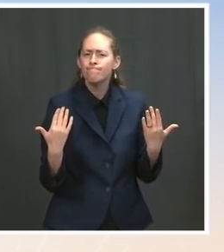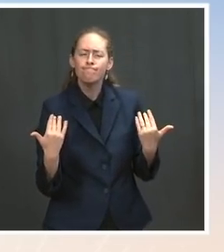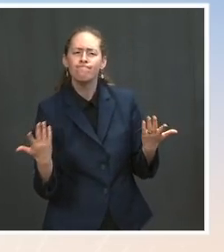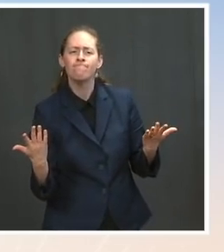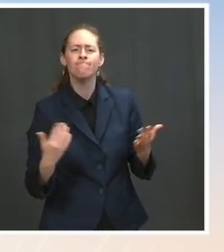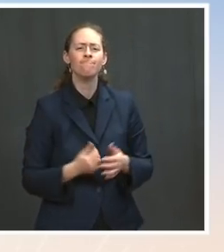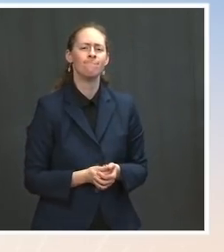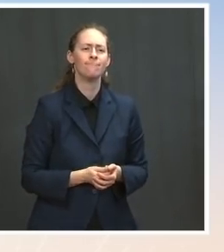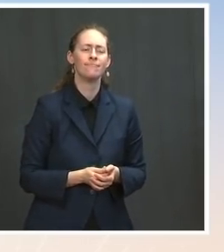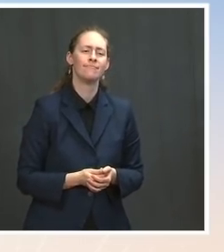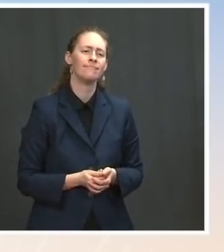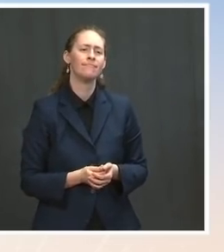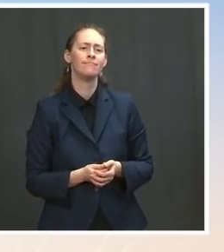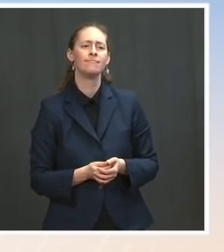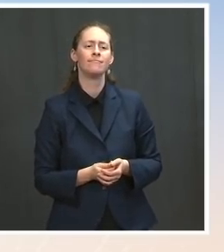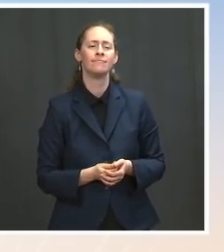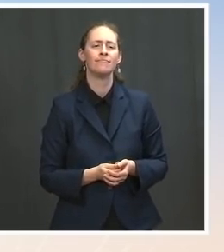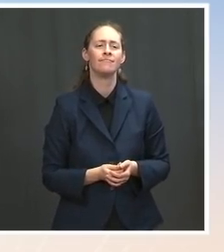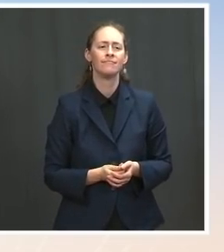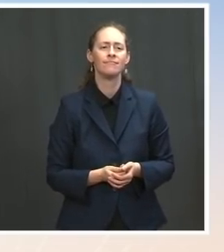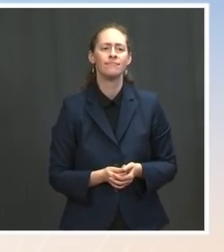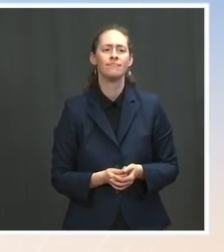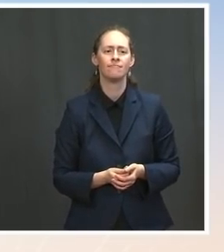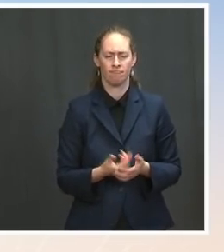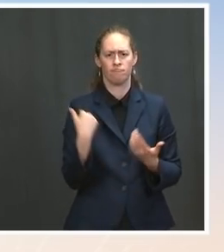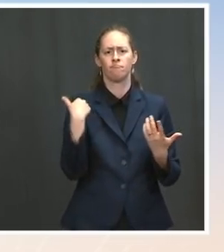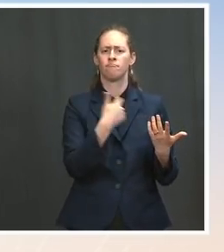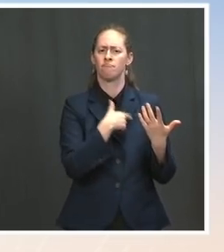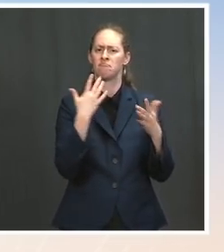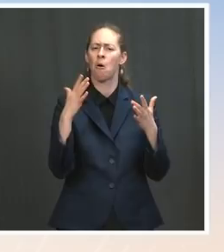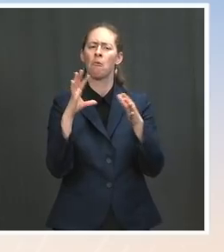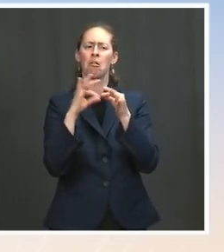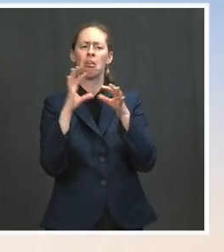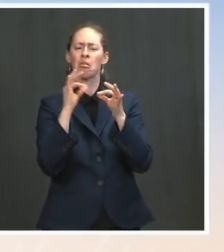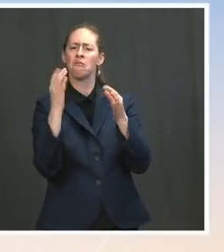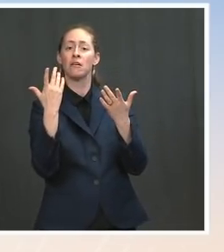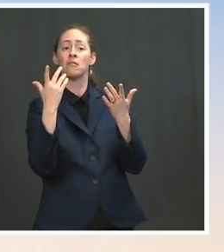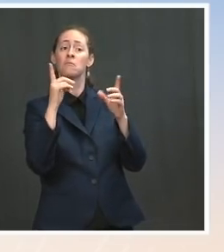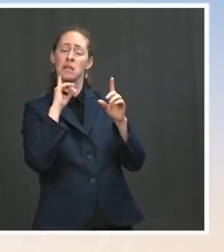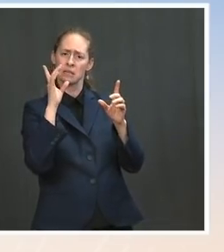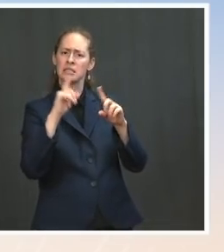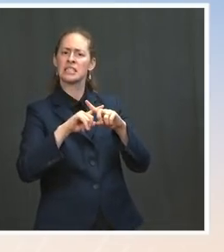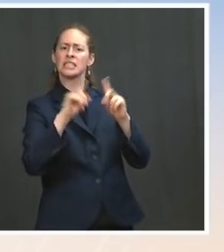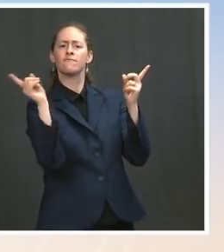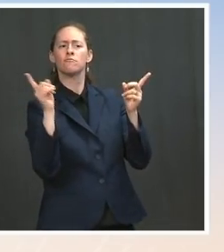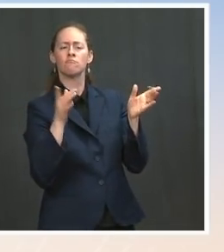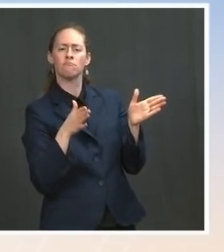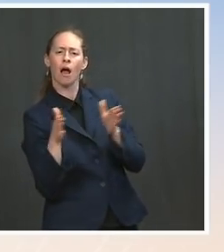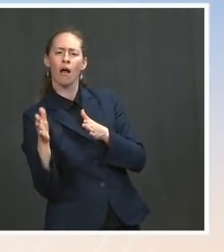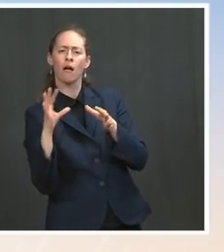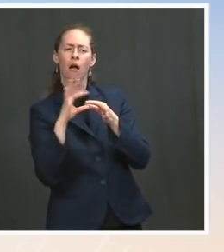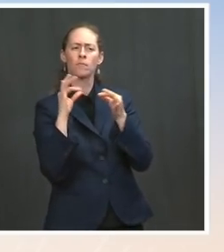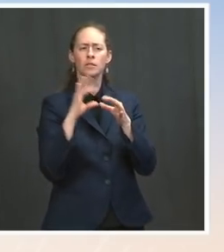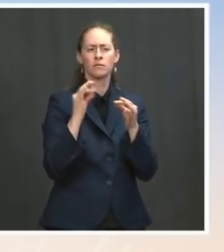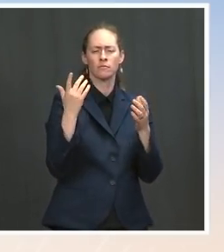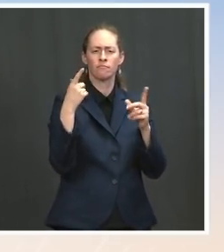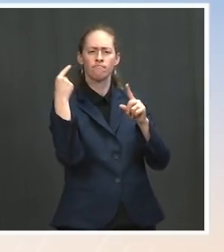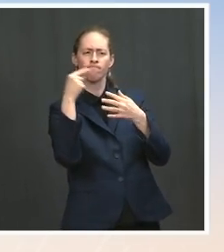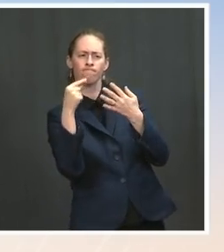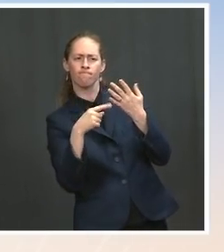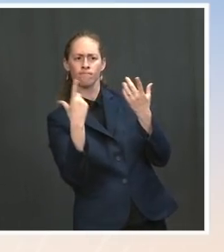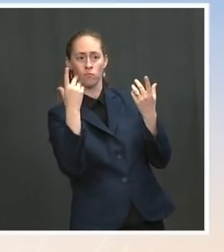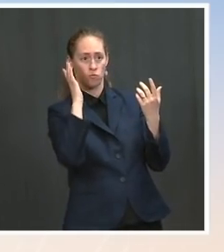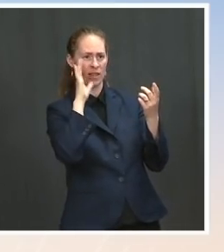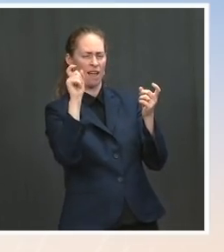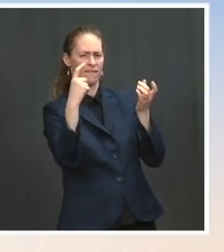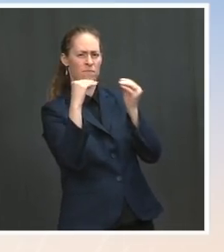we're not taking options off of the table, but it's just an opportunity. There will be an opportunity for the president to discuss this directly with President